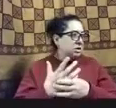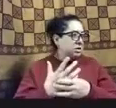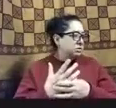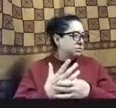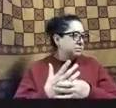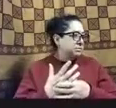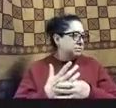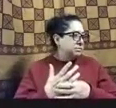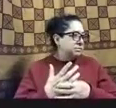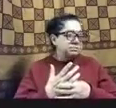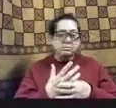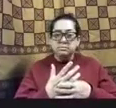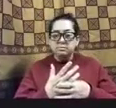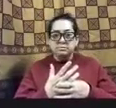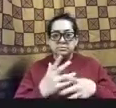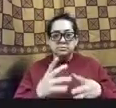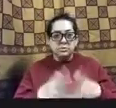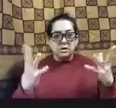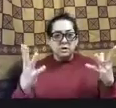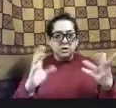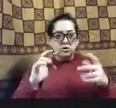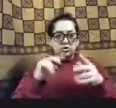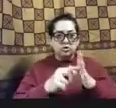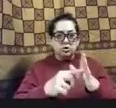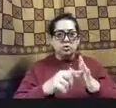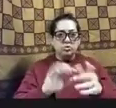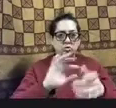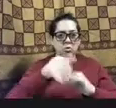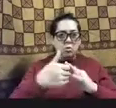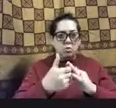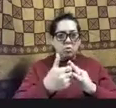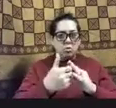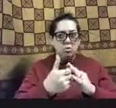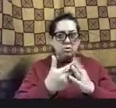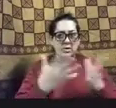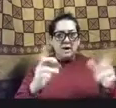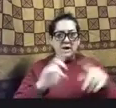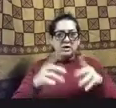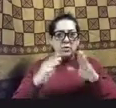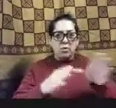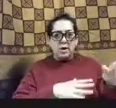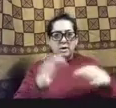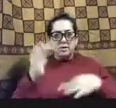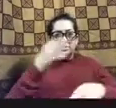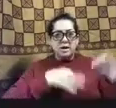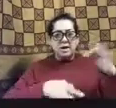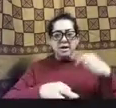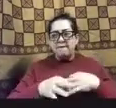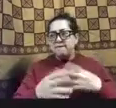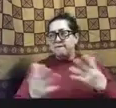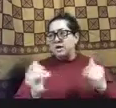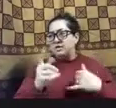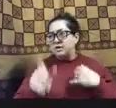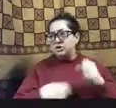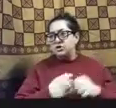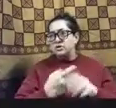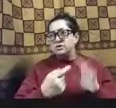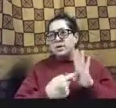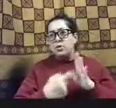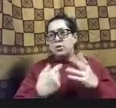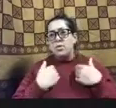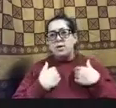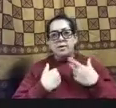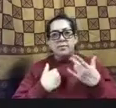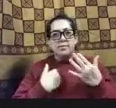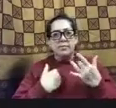the whole thing up in a really different way. And so you start, instead of, like this year, for example, we had